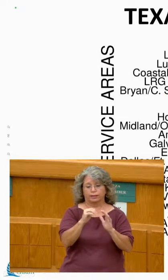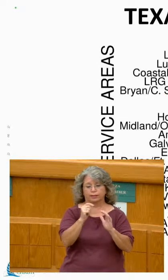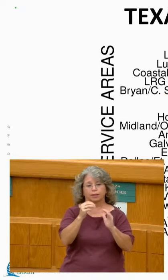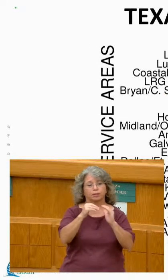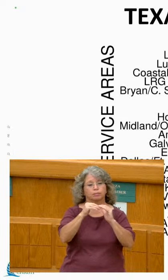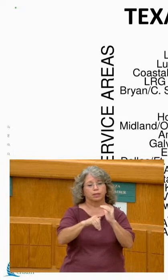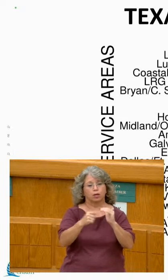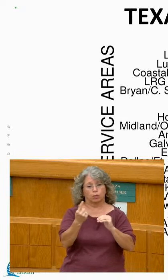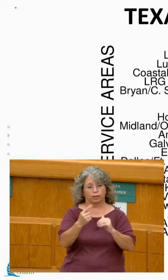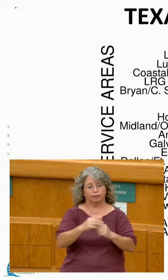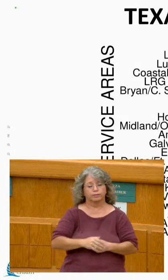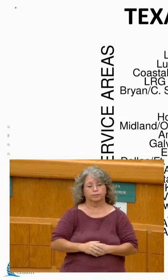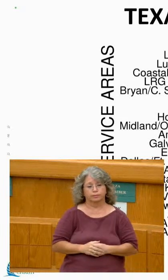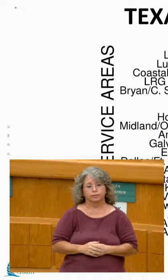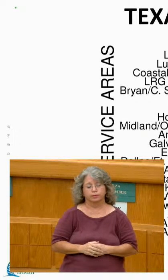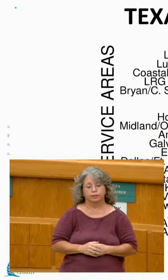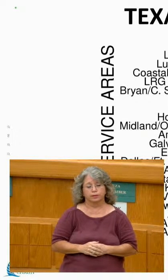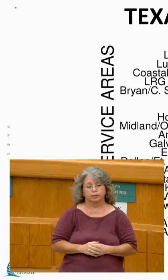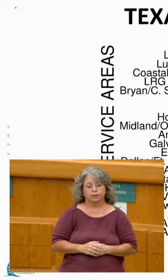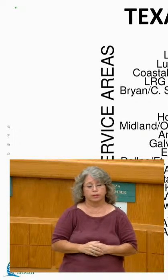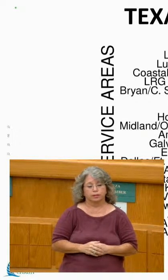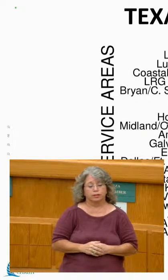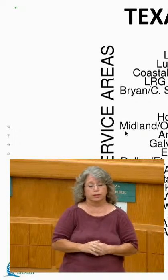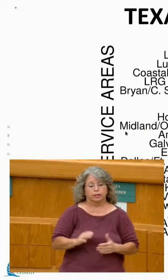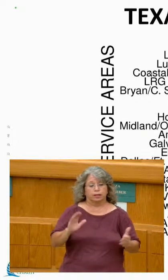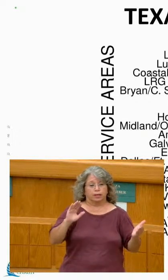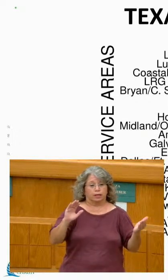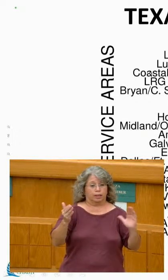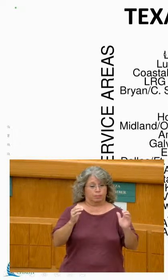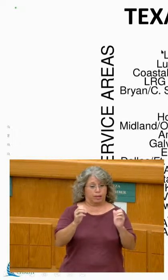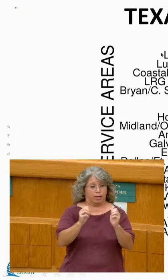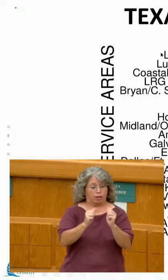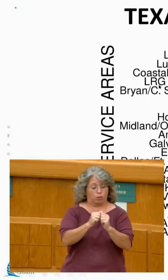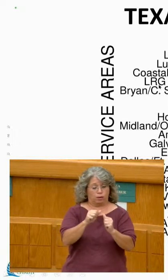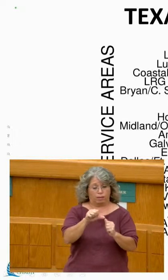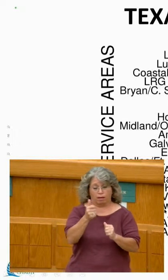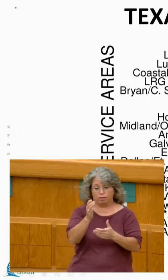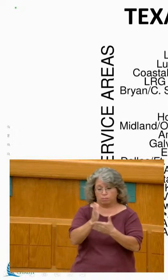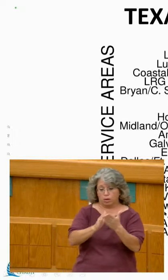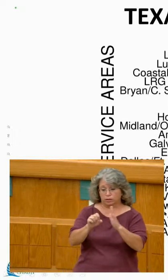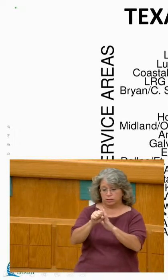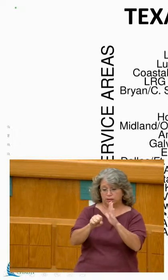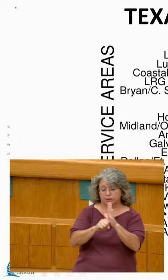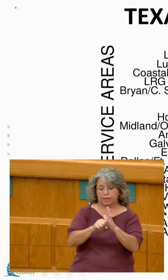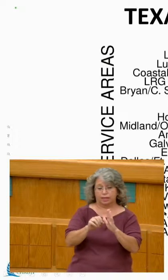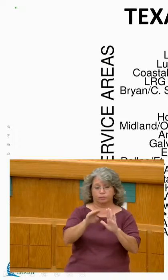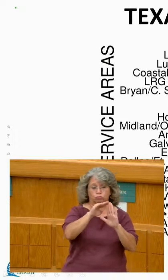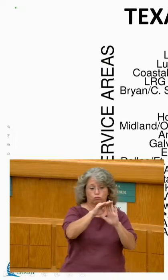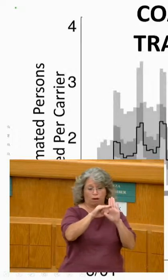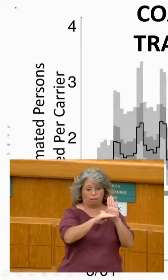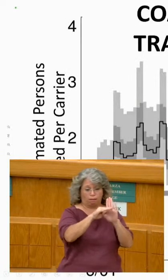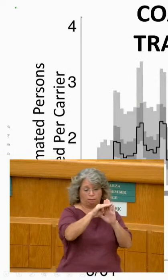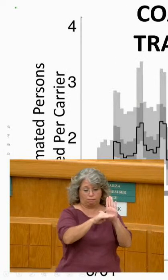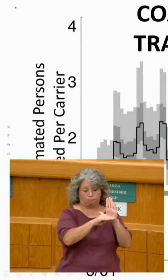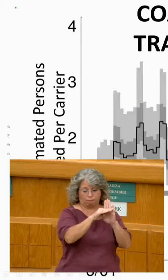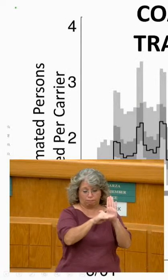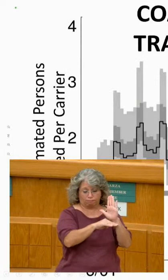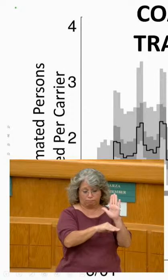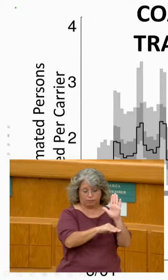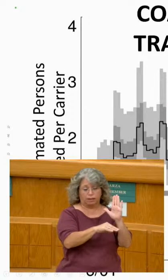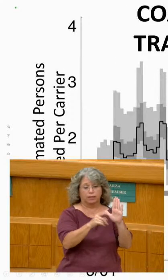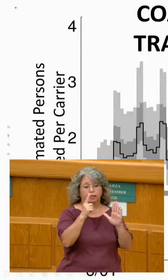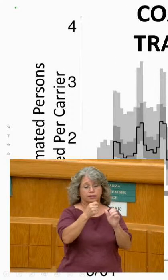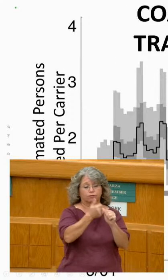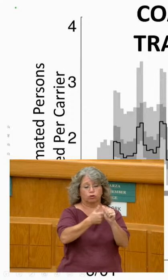In terms of our rankings against the rest of the states, these rankings are for each trauma service area, which going back to